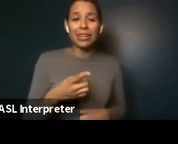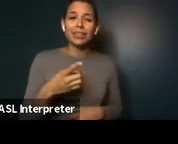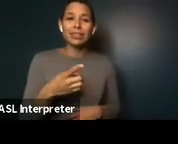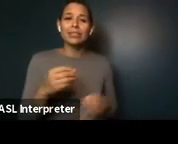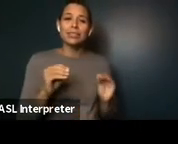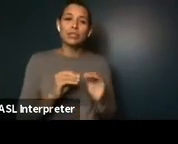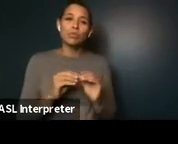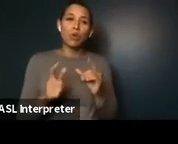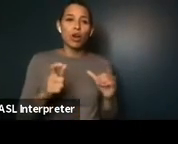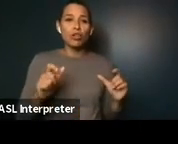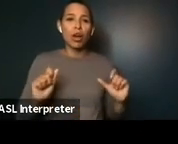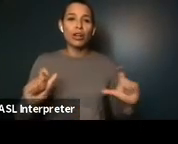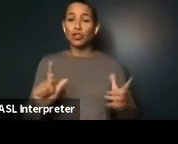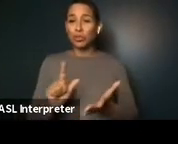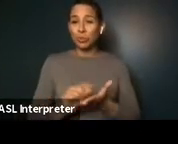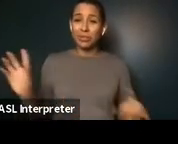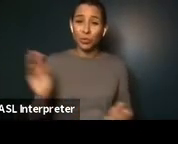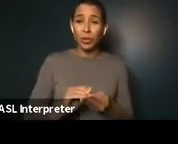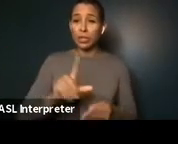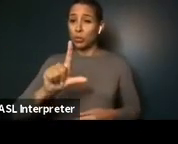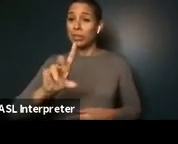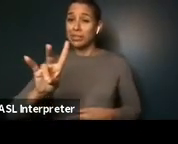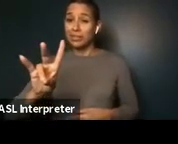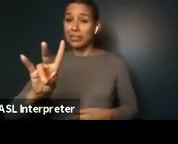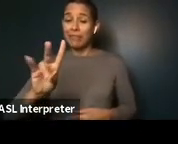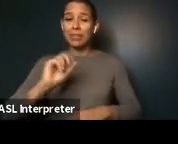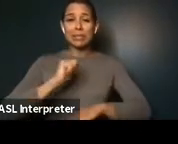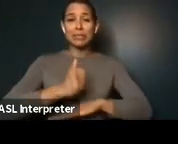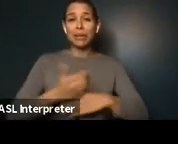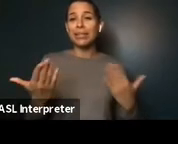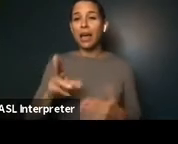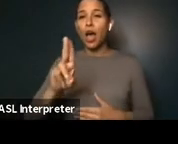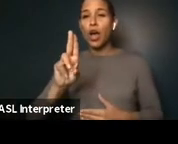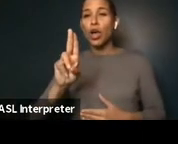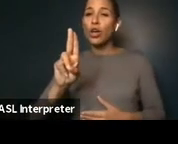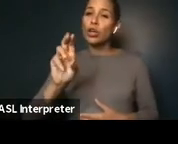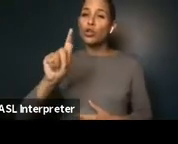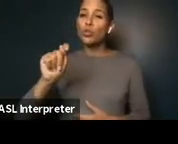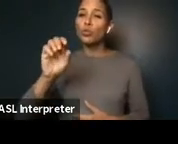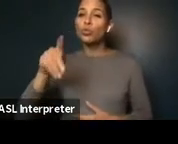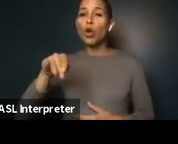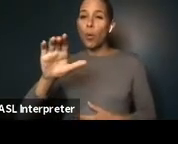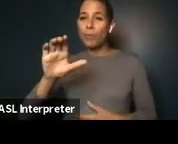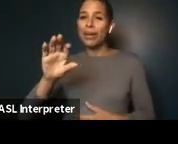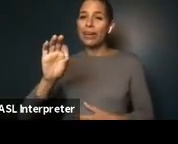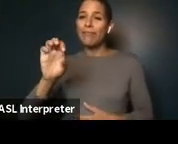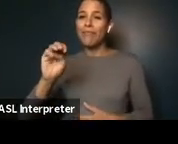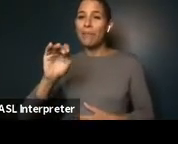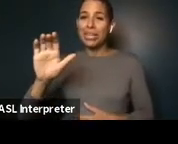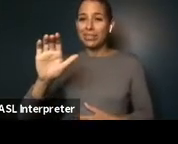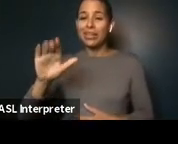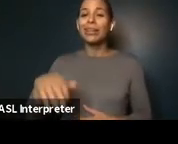suite of 27 prints. It's based on a utopic, uh, feminist utopic science fiction story that was written in